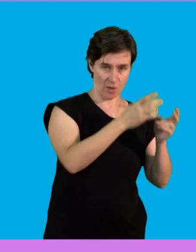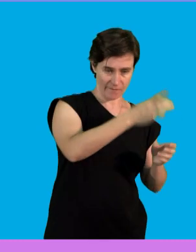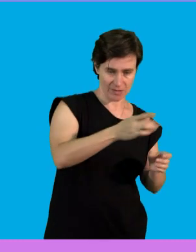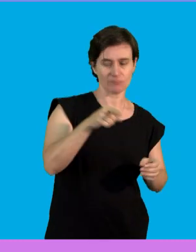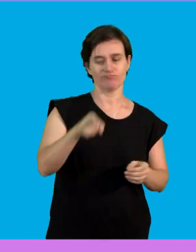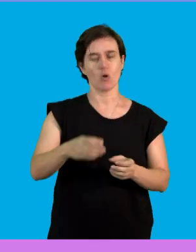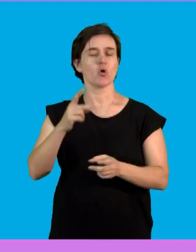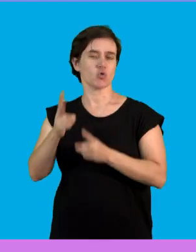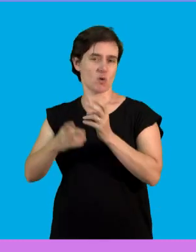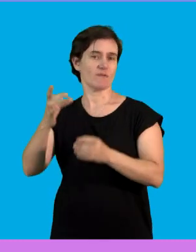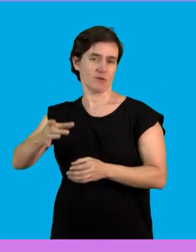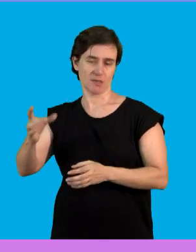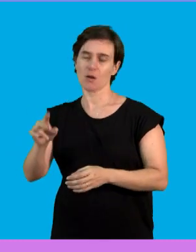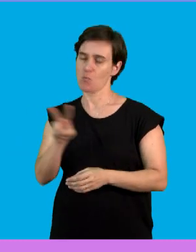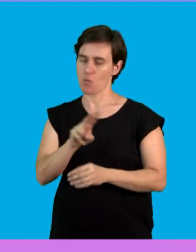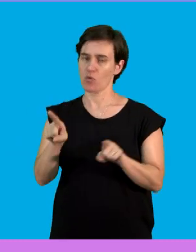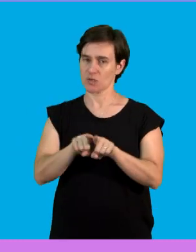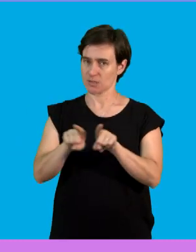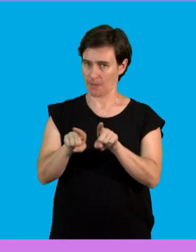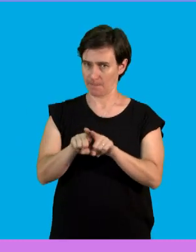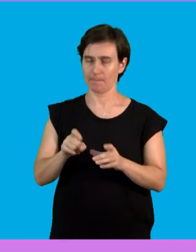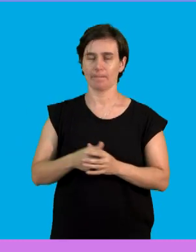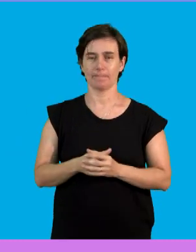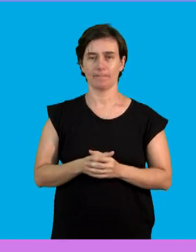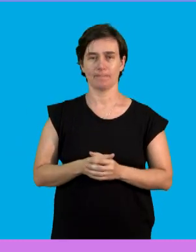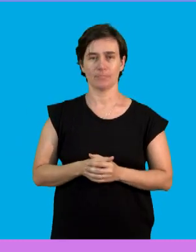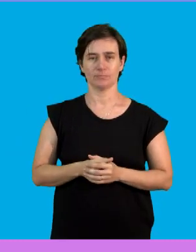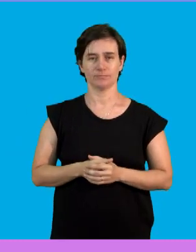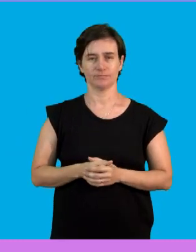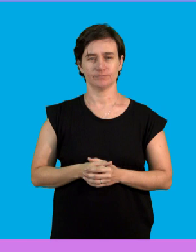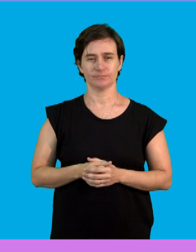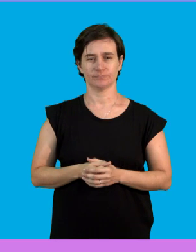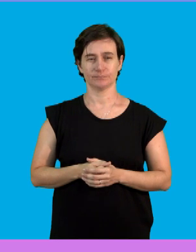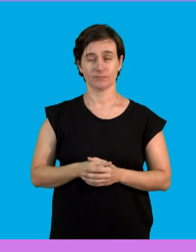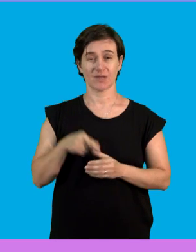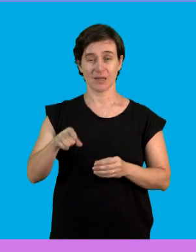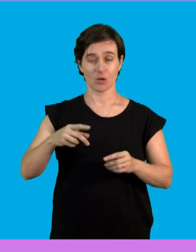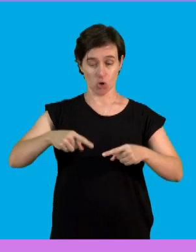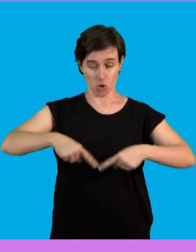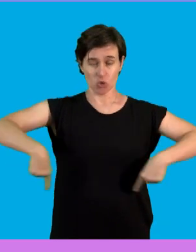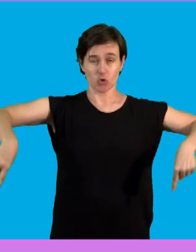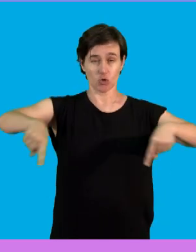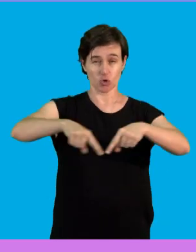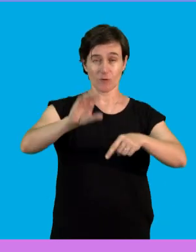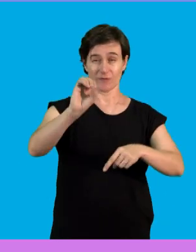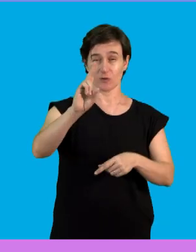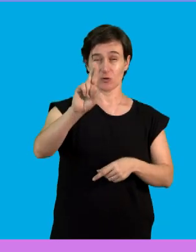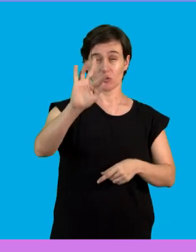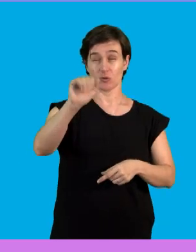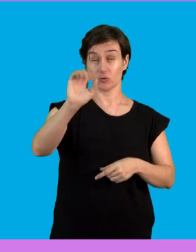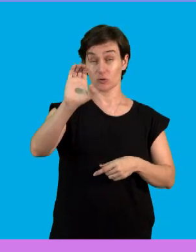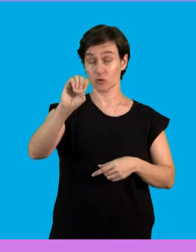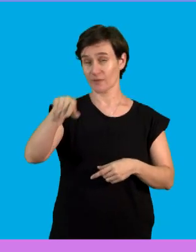12. Now, as we said, the surface area, we now need to go